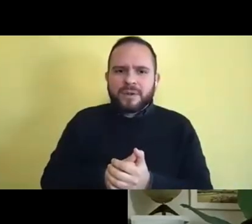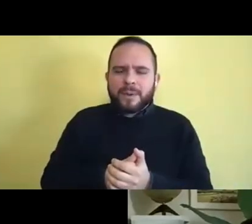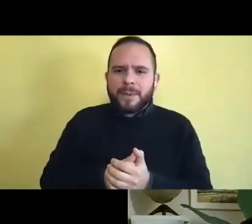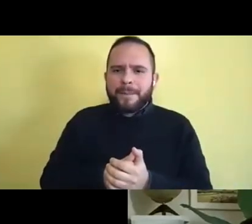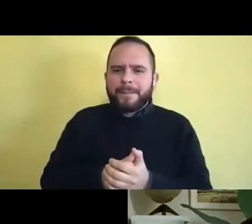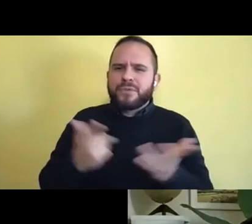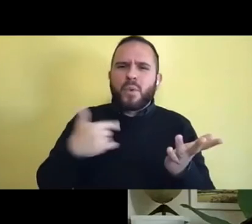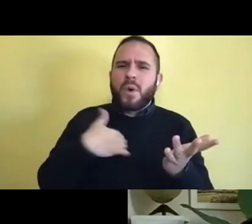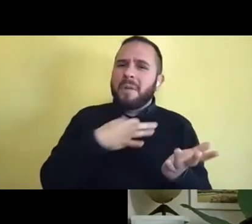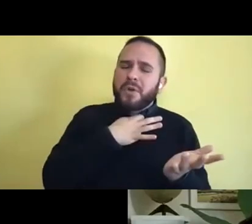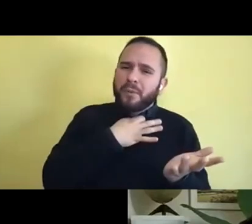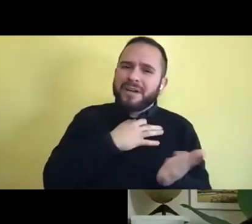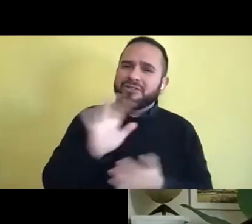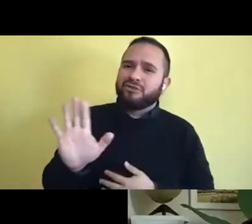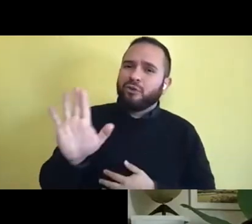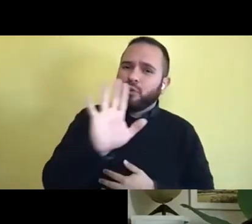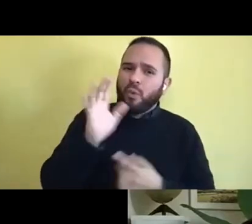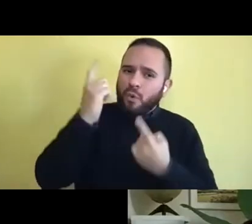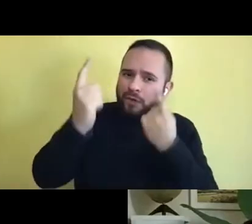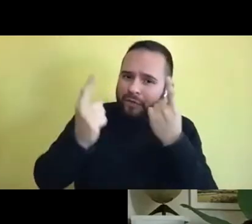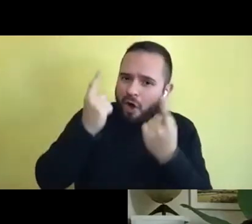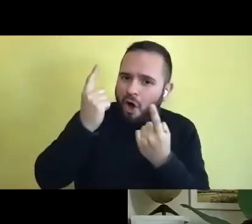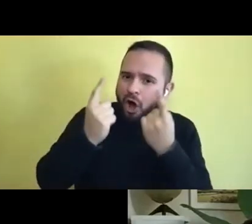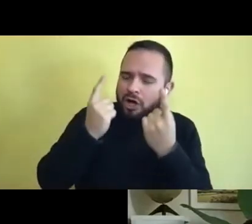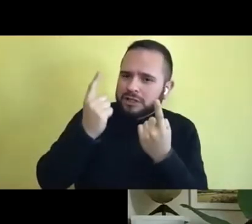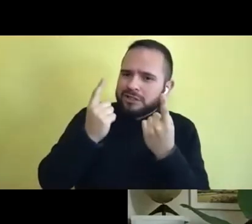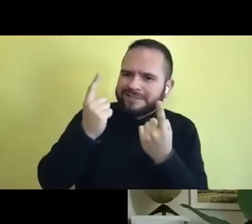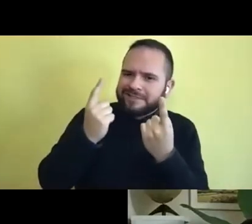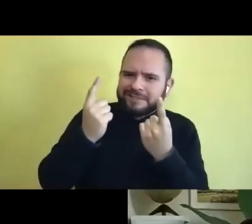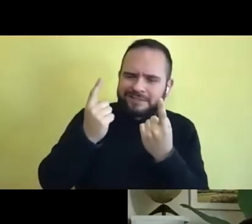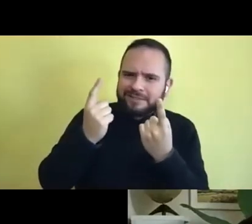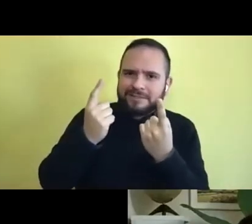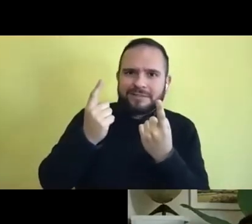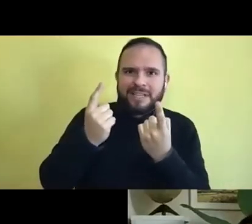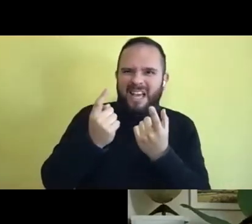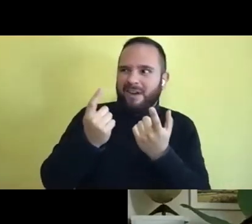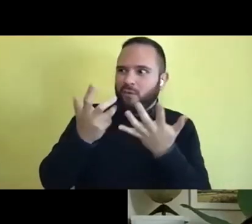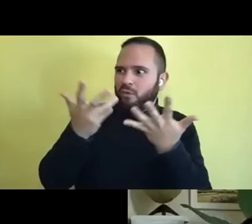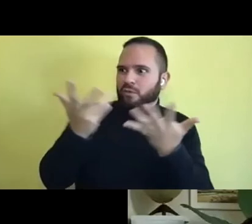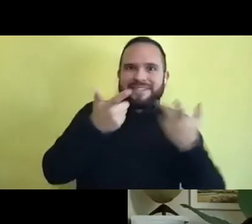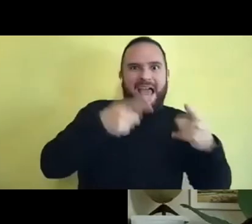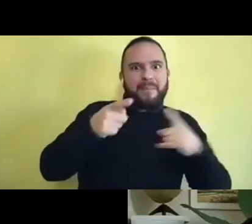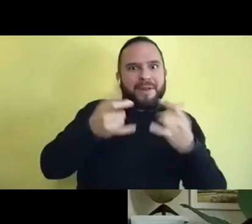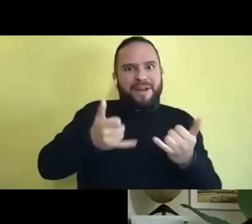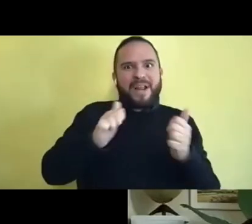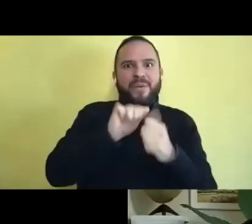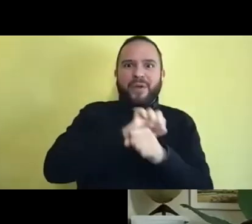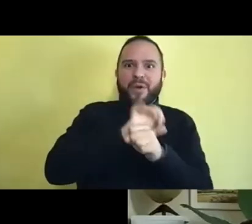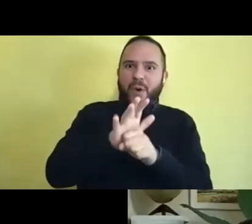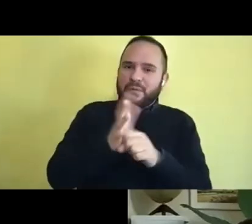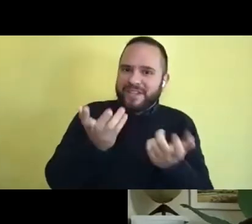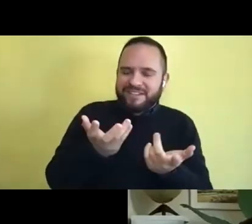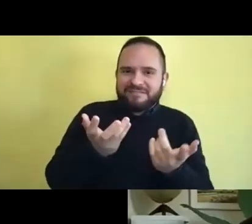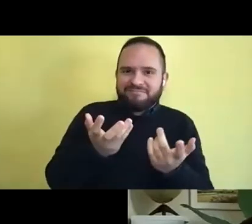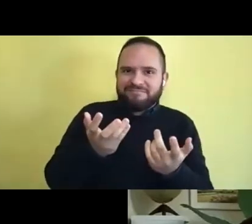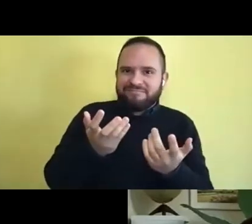what are your thoughts going back to, what we're living with right now with COVID-19? What are your thoughts on how learnings from